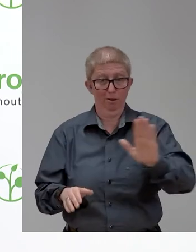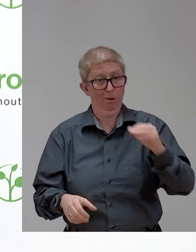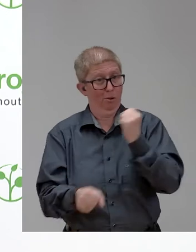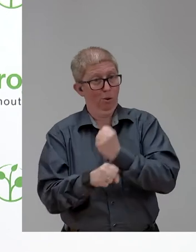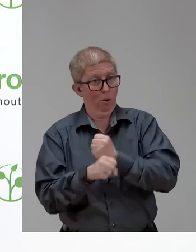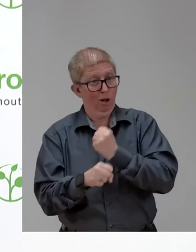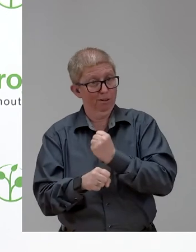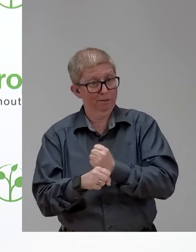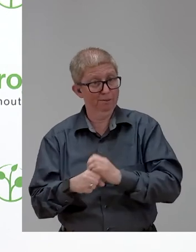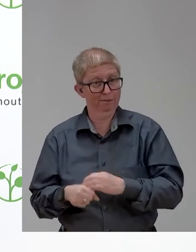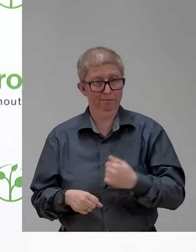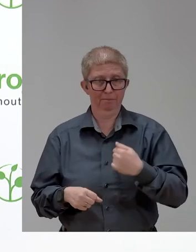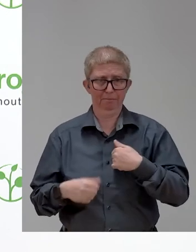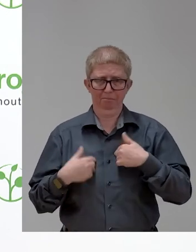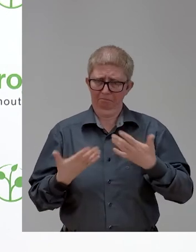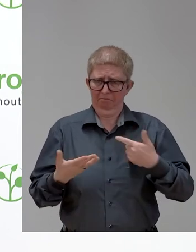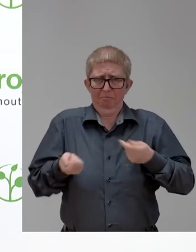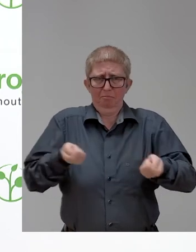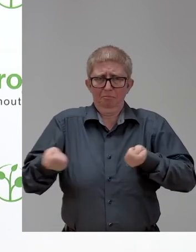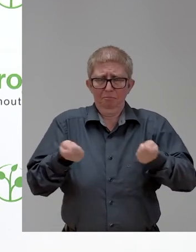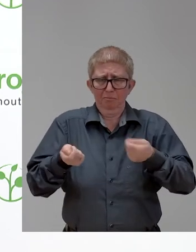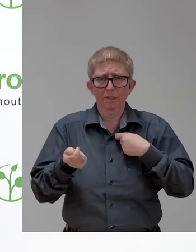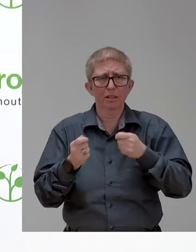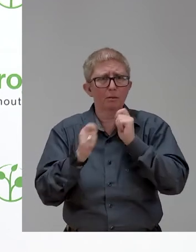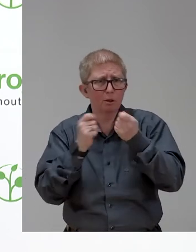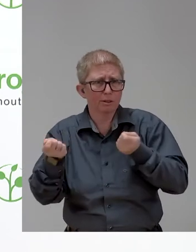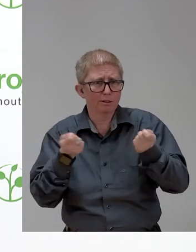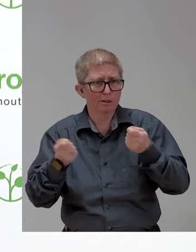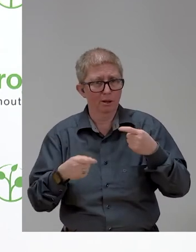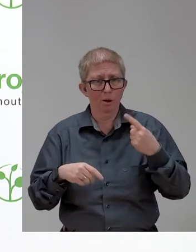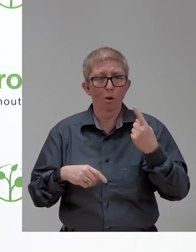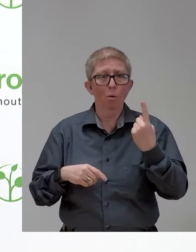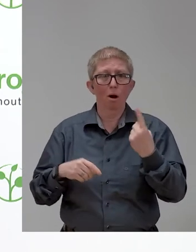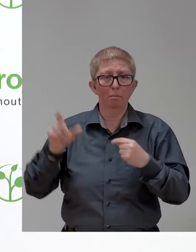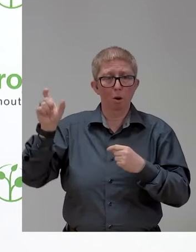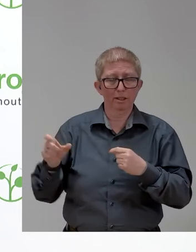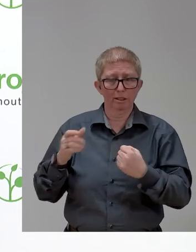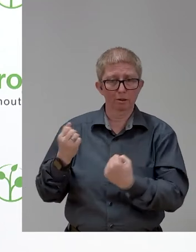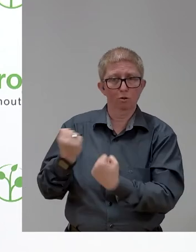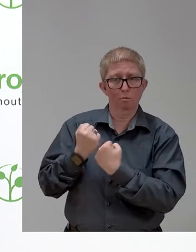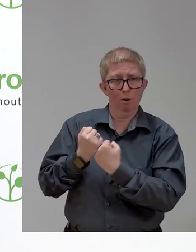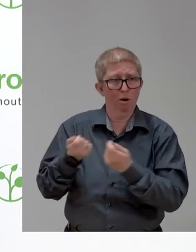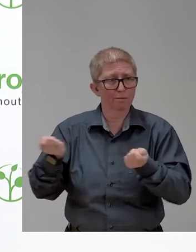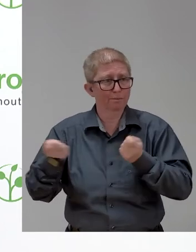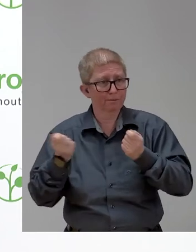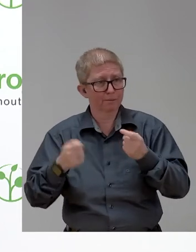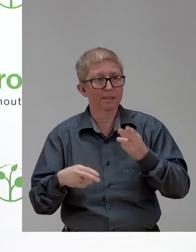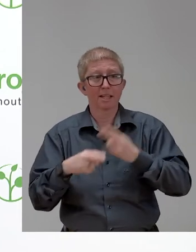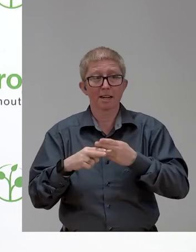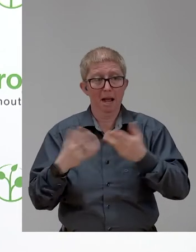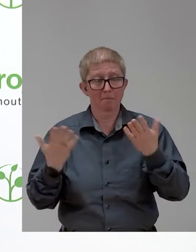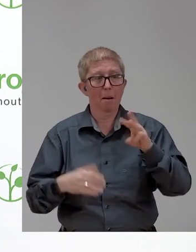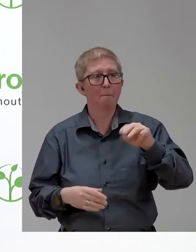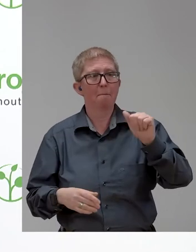guiding you through this session is Letizia Manzoni, who is the coordinator of this Disability Thematic Network Group within the